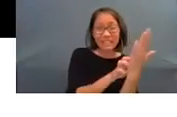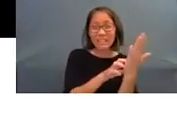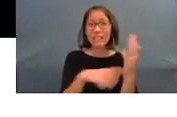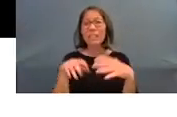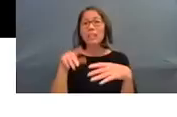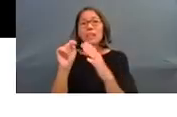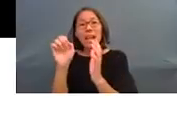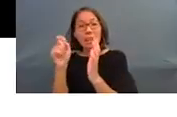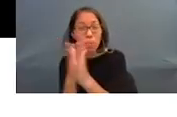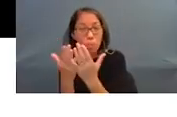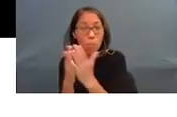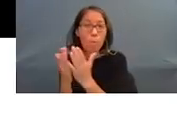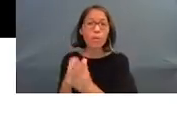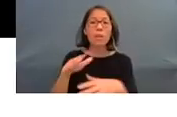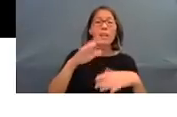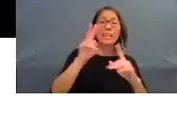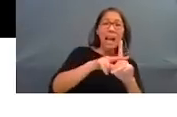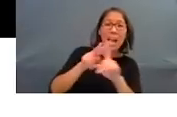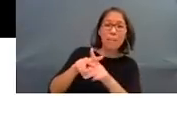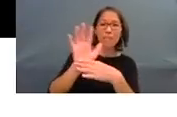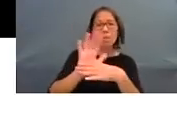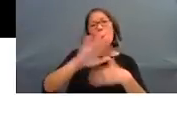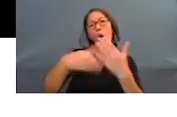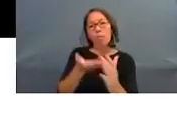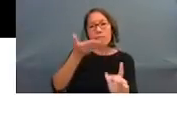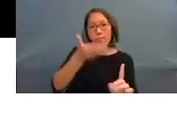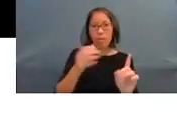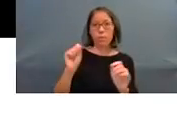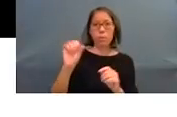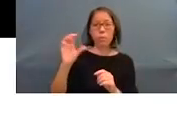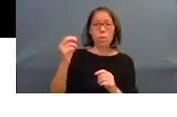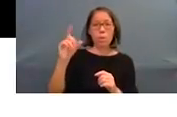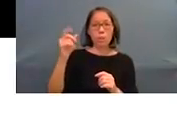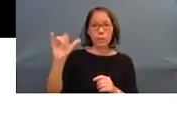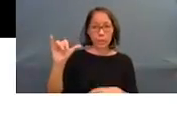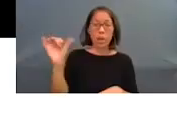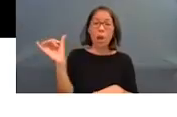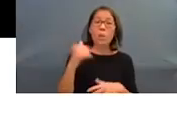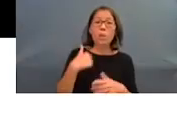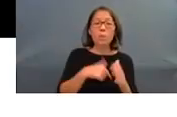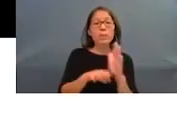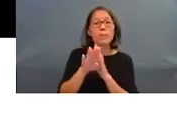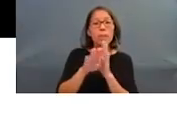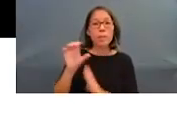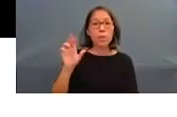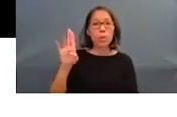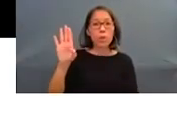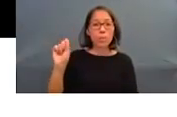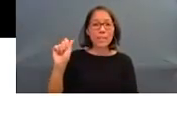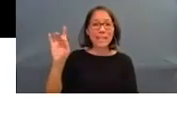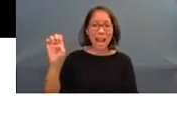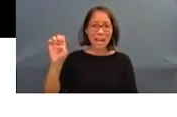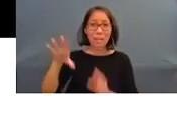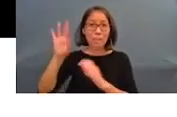videos, all within that one-stop shop. We're also developing a curbside pickup protocol that will allow our at-home learners